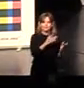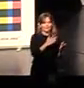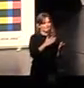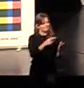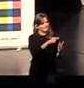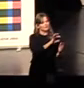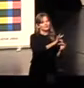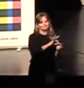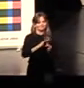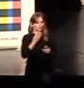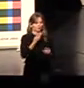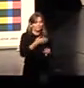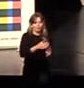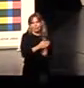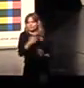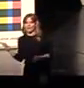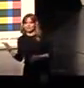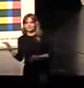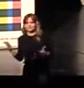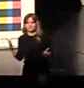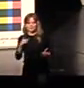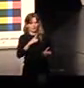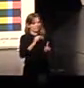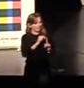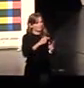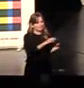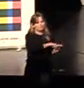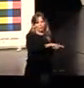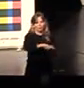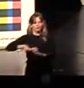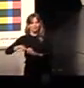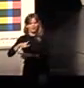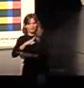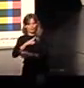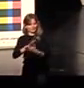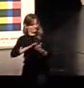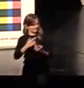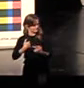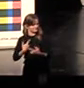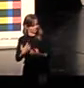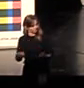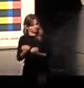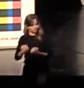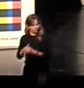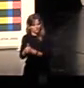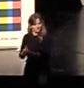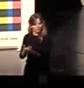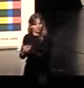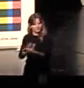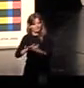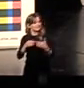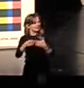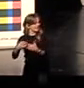bright combining and frustration met die excisting order met de perspectief op stroom steeds of dommelend